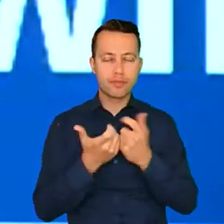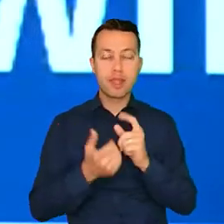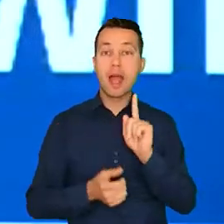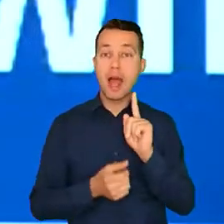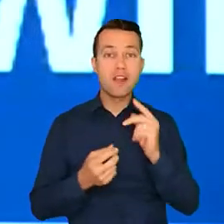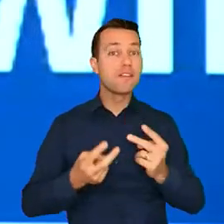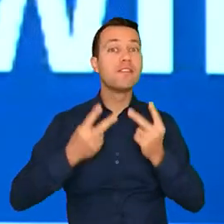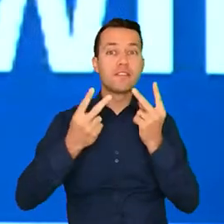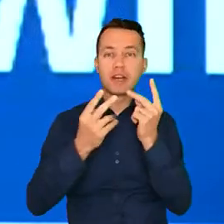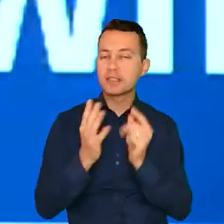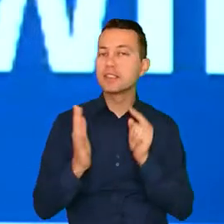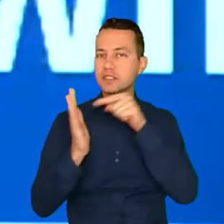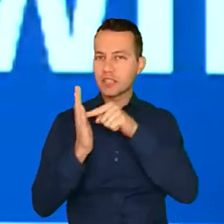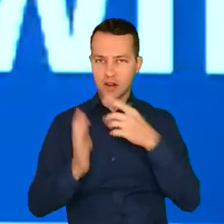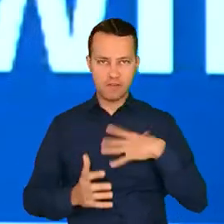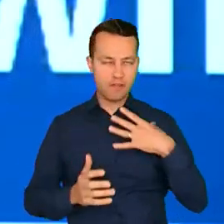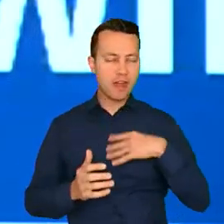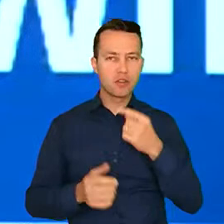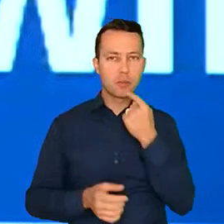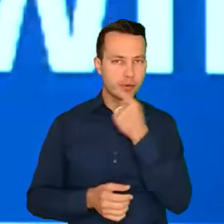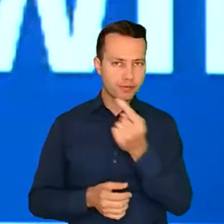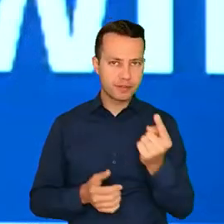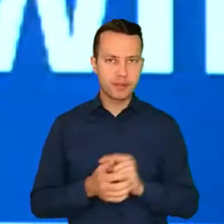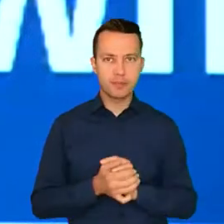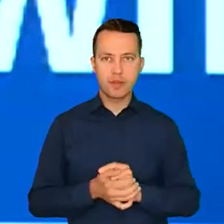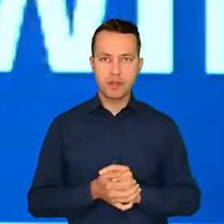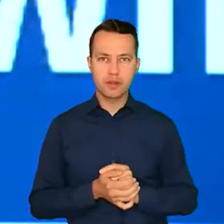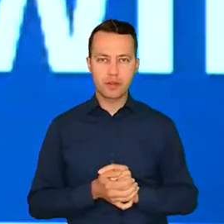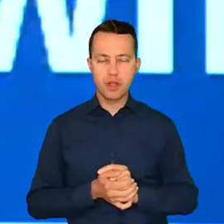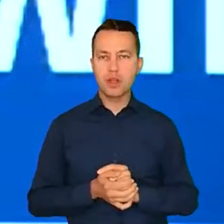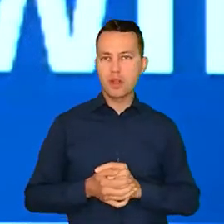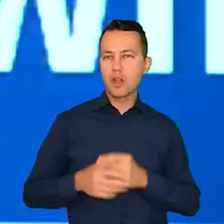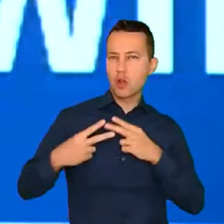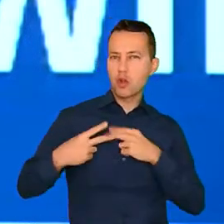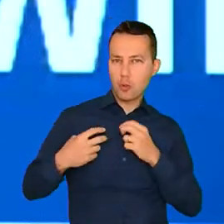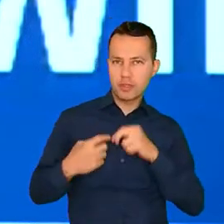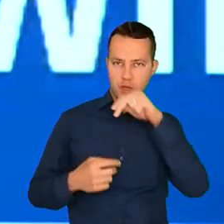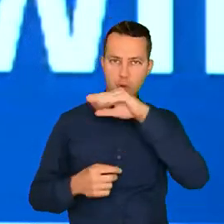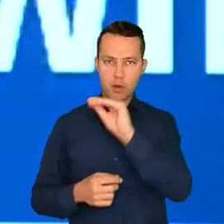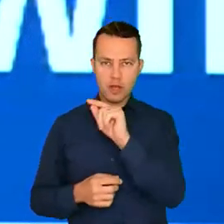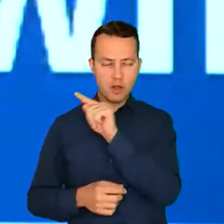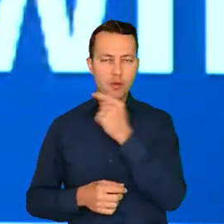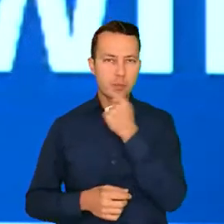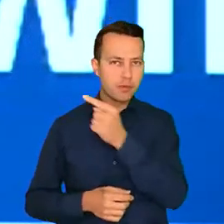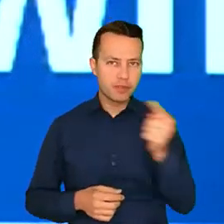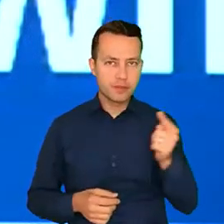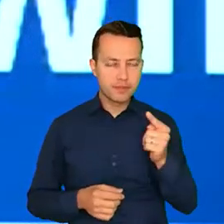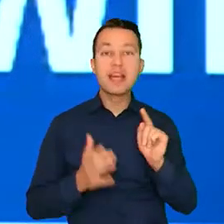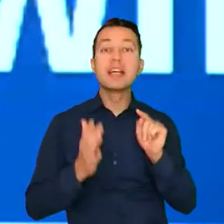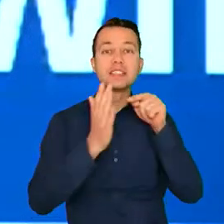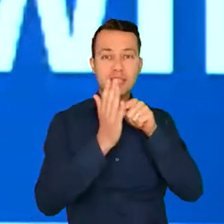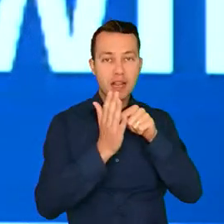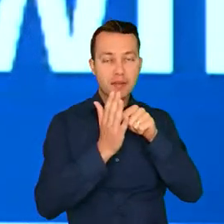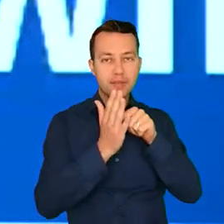important objective of the directive proposed by the European Commission is the strive